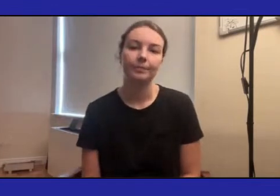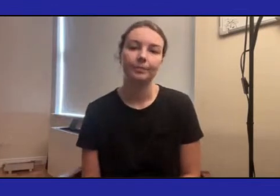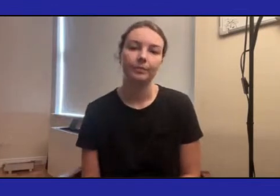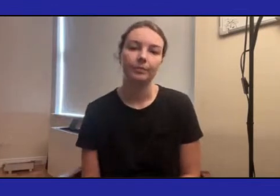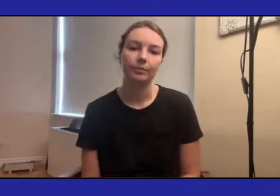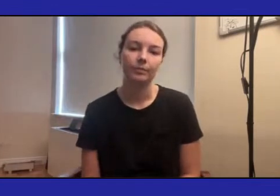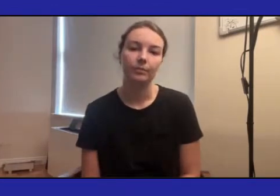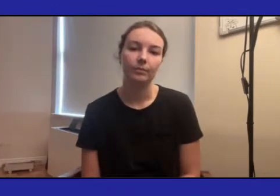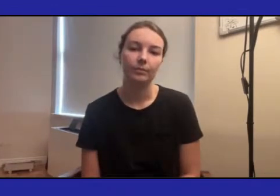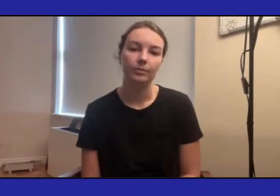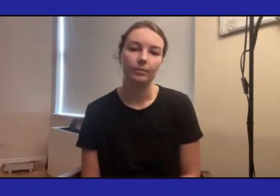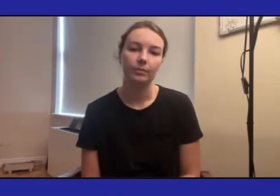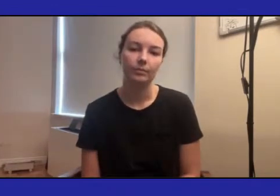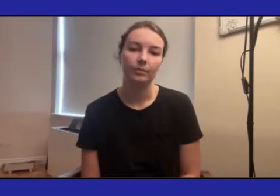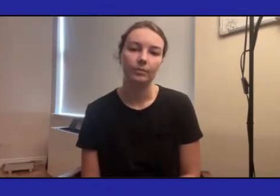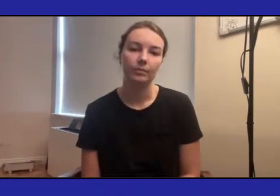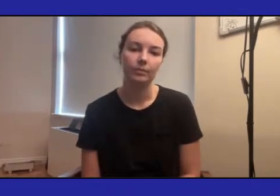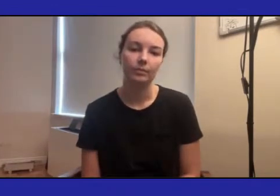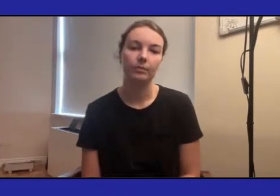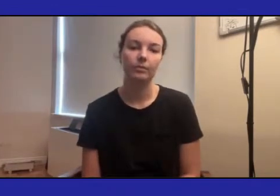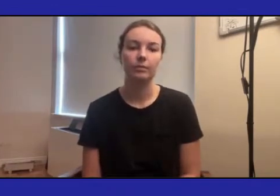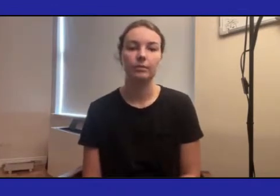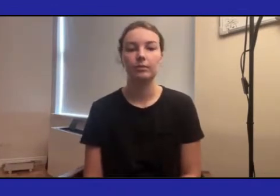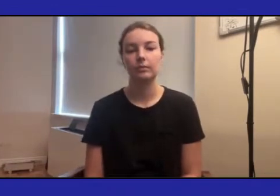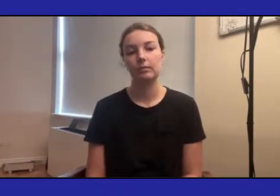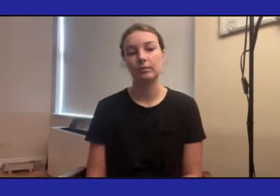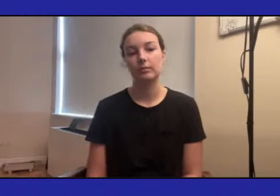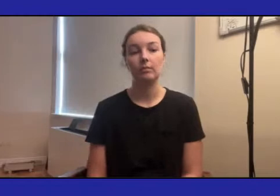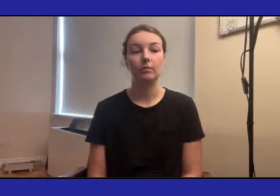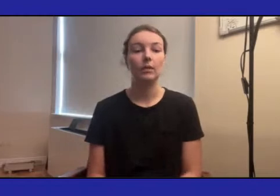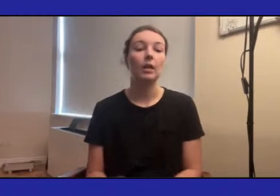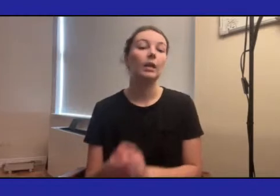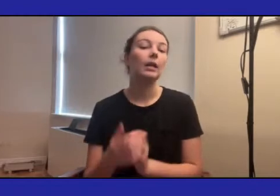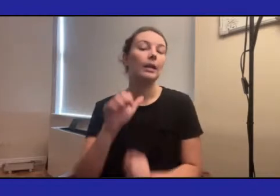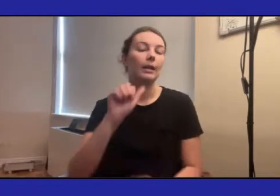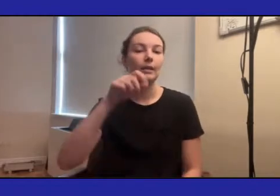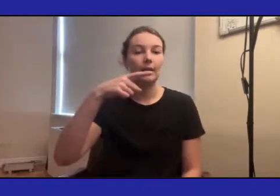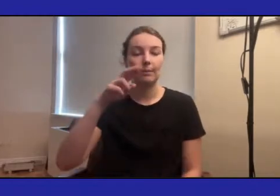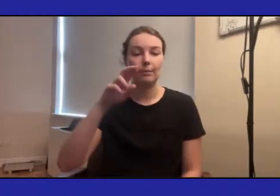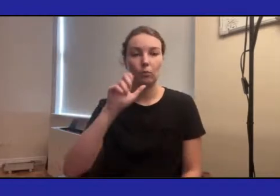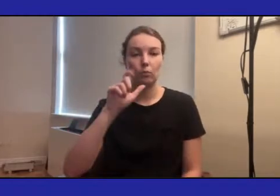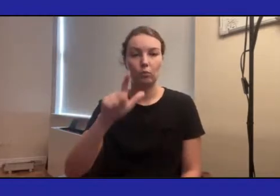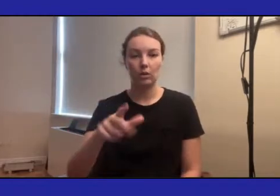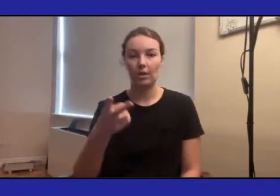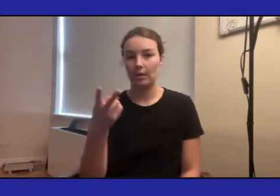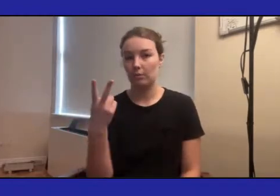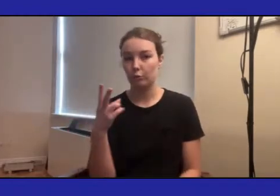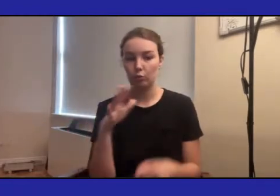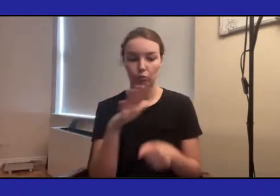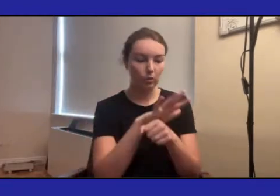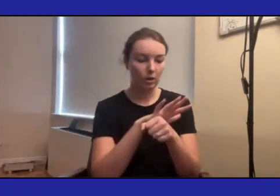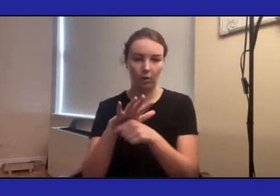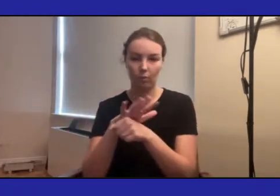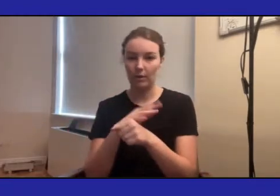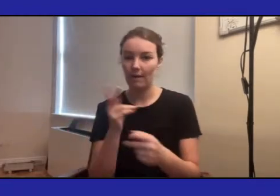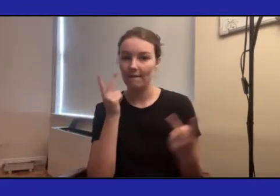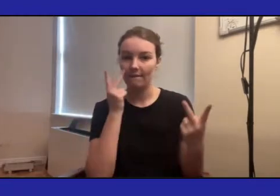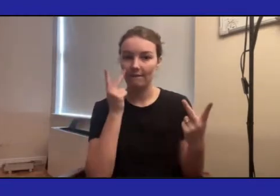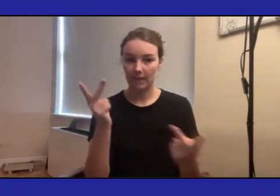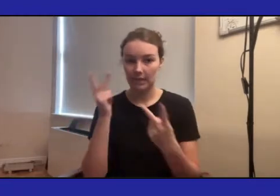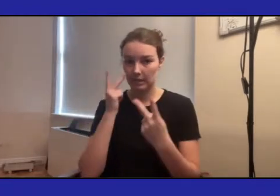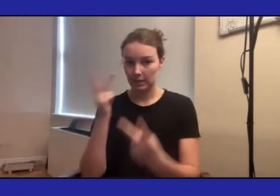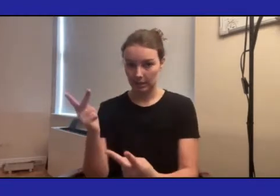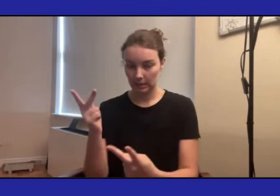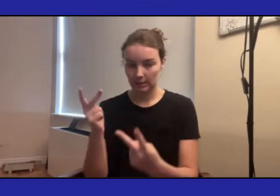Overview of procurement. In late April, we had 2 site visits with bidders. 4 contractors attended, and